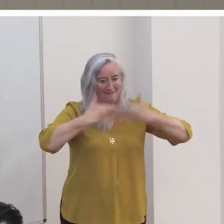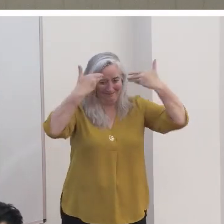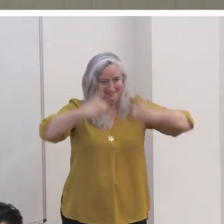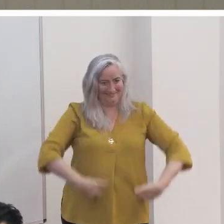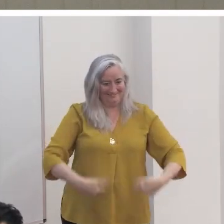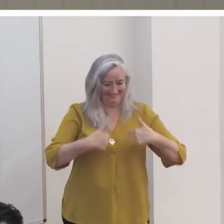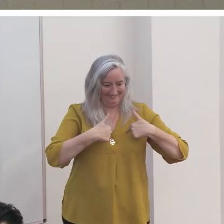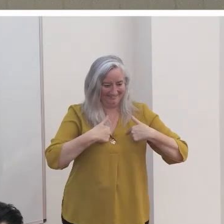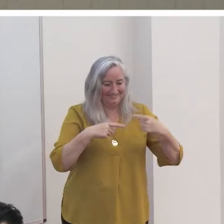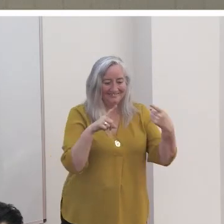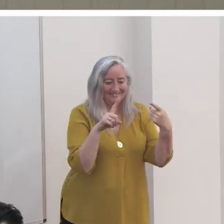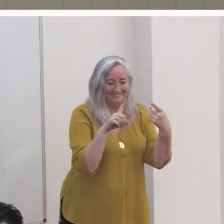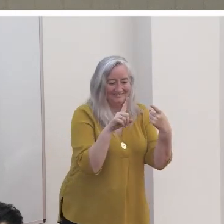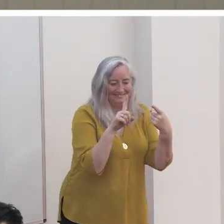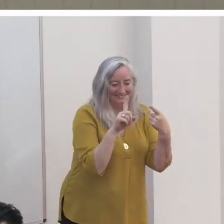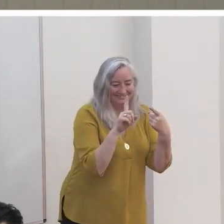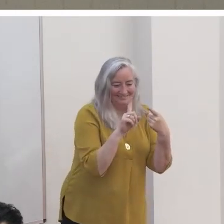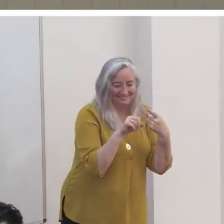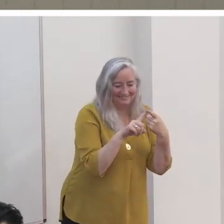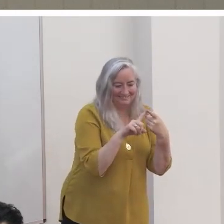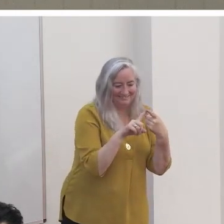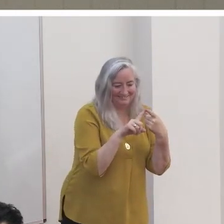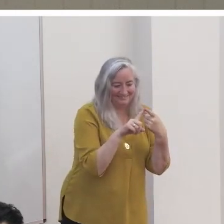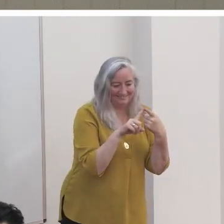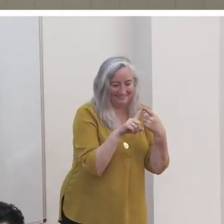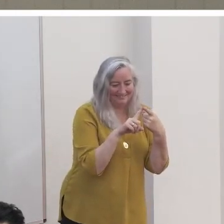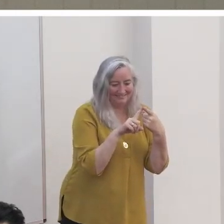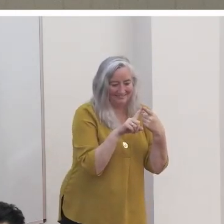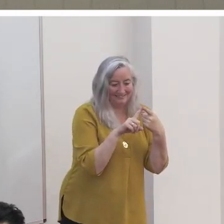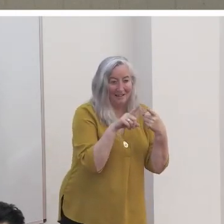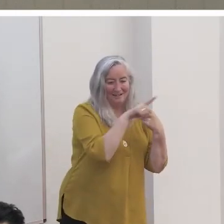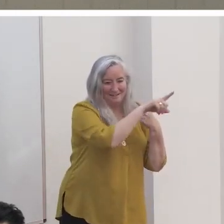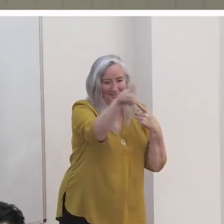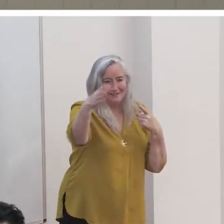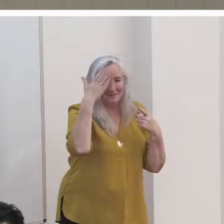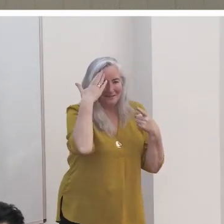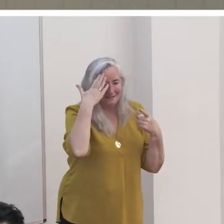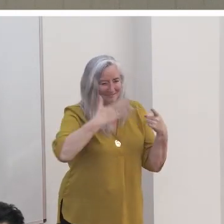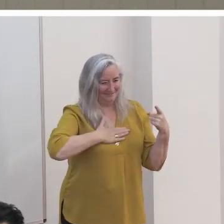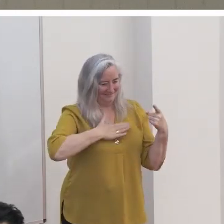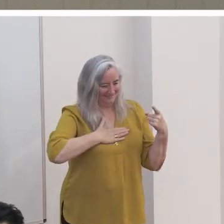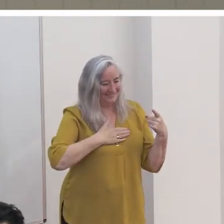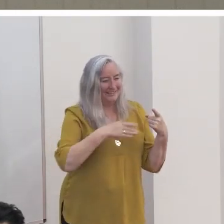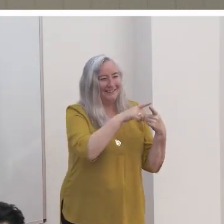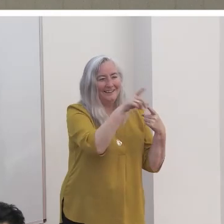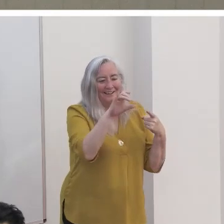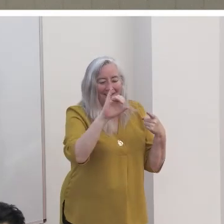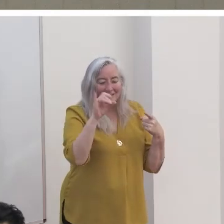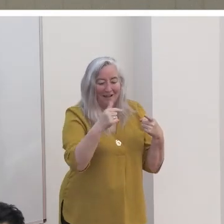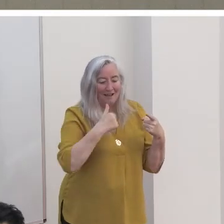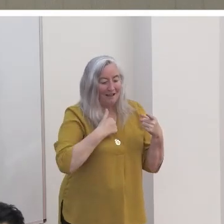very interested in technology, accessibility, and artificial intelligence, so I can talk your ear off on that.